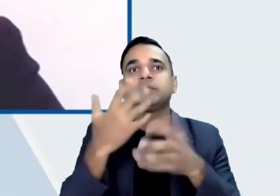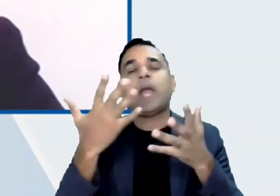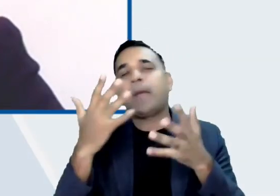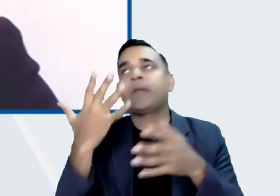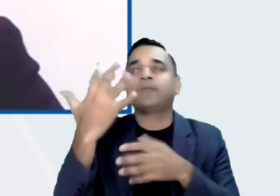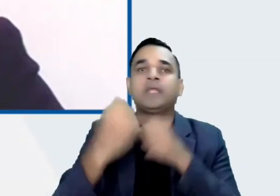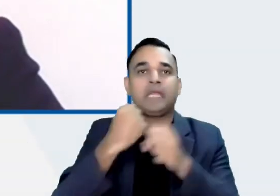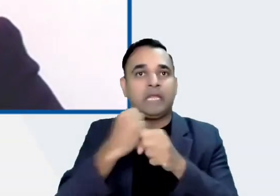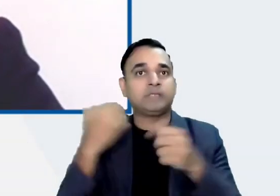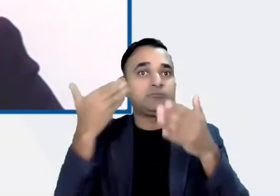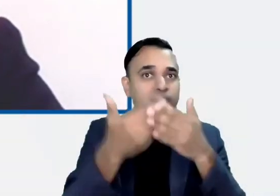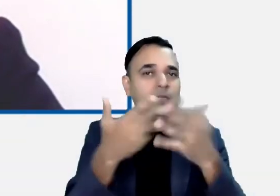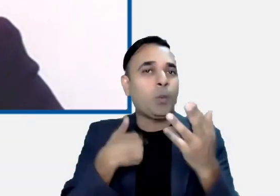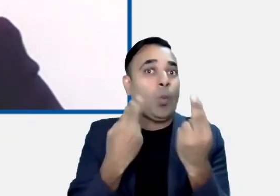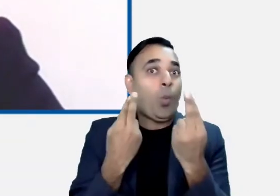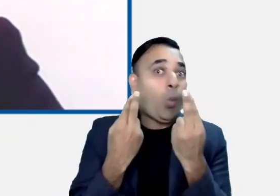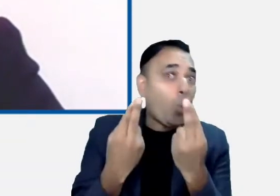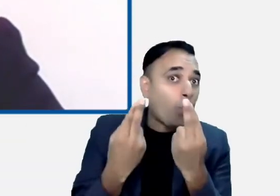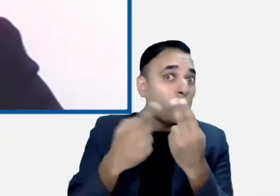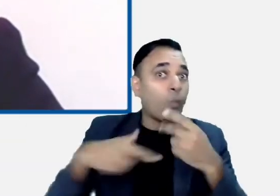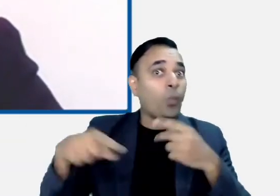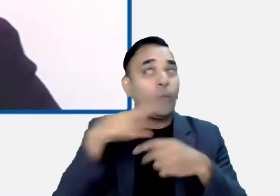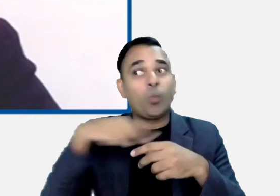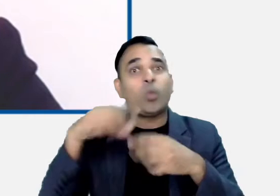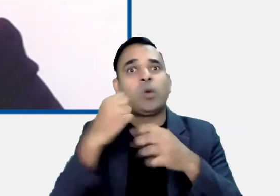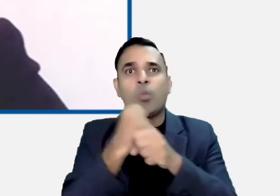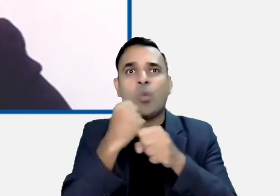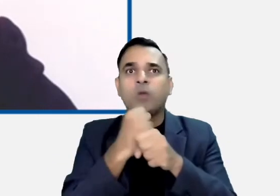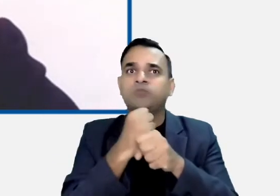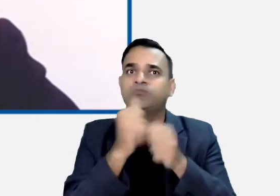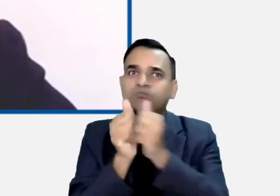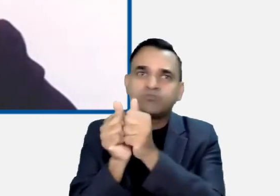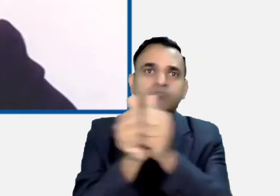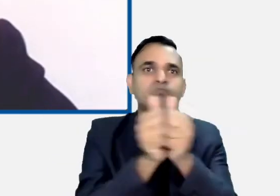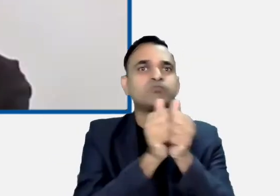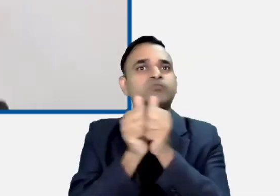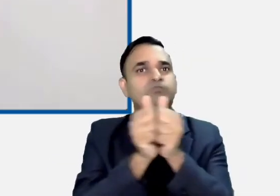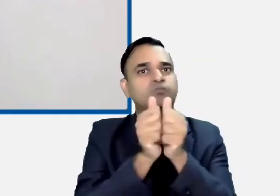are not actually ambitious, and we can work together to deliver them. Thank you very much.